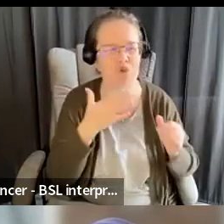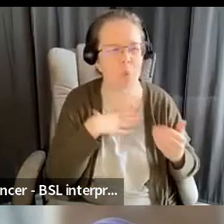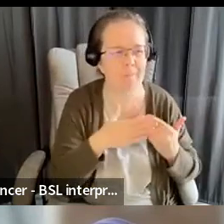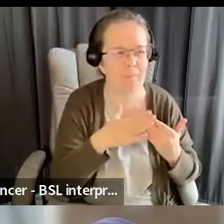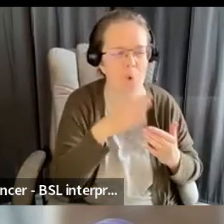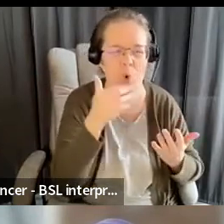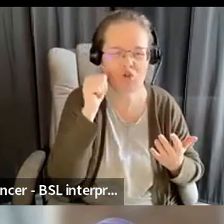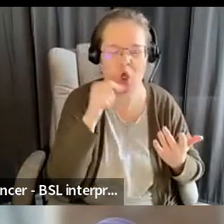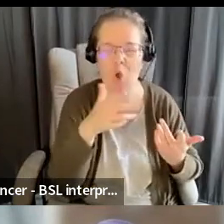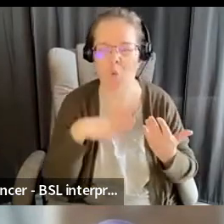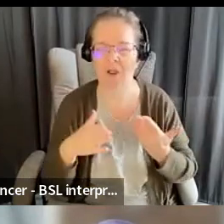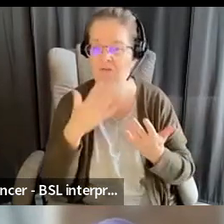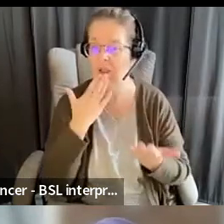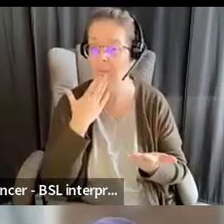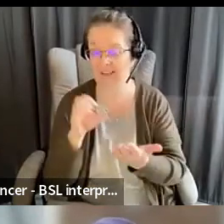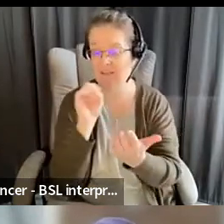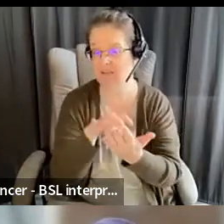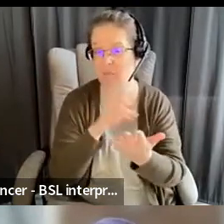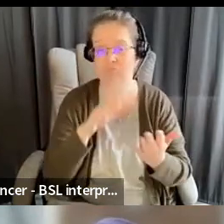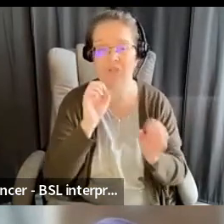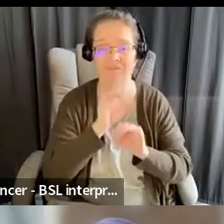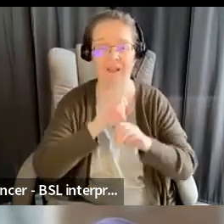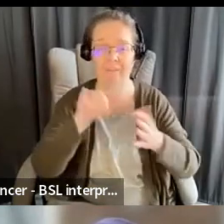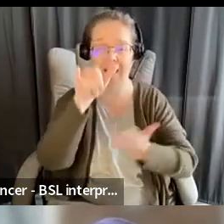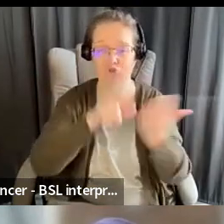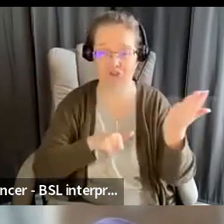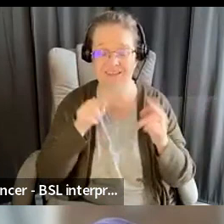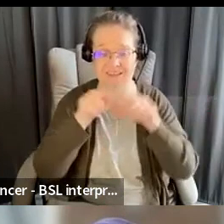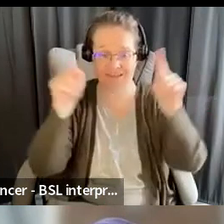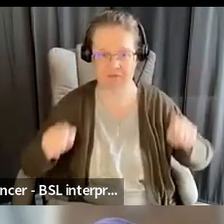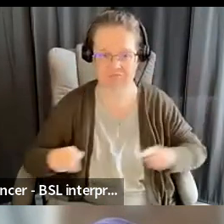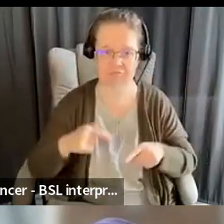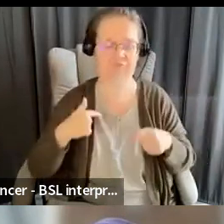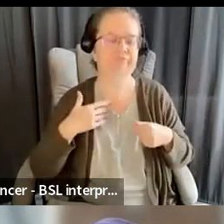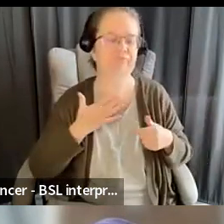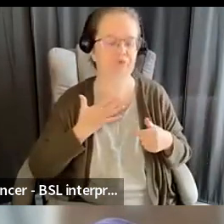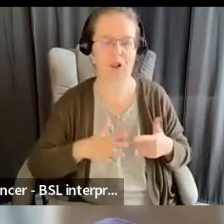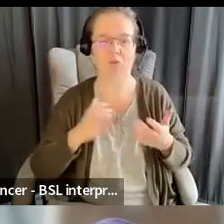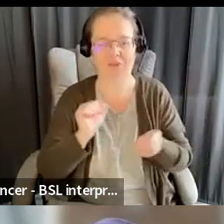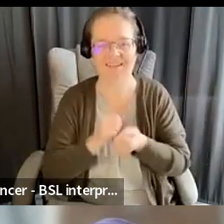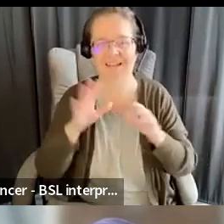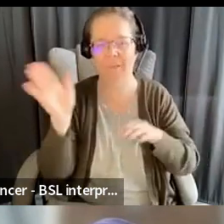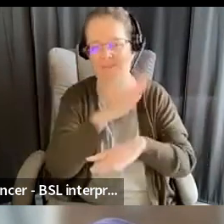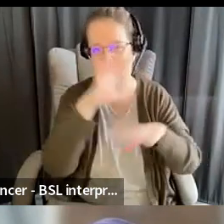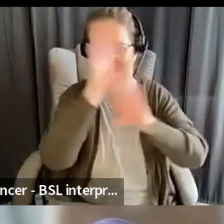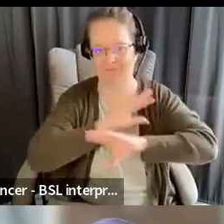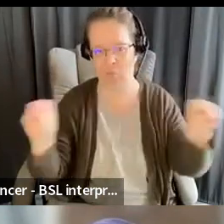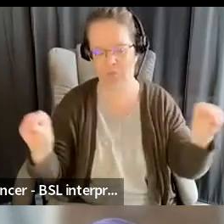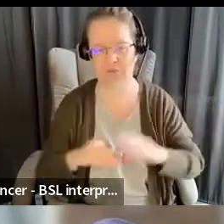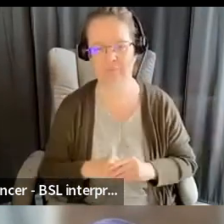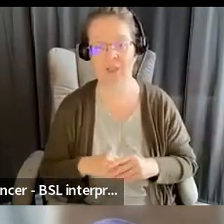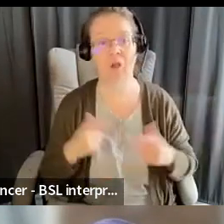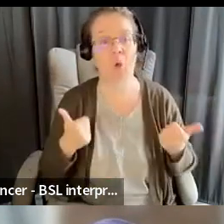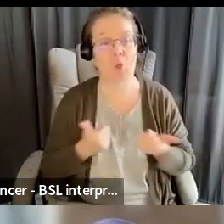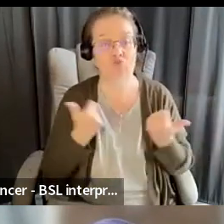future, please do put it onto the feedback sheet, as we'd love to help you going forward. As we've